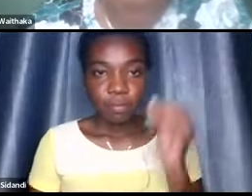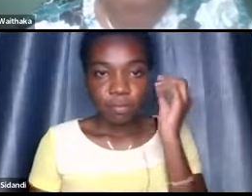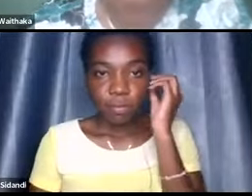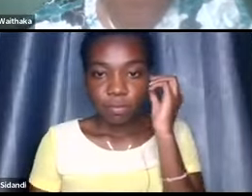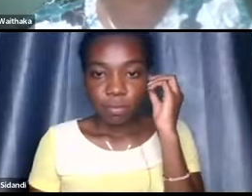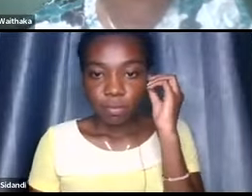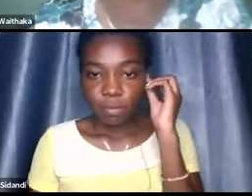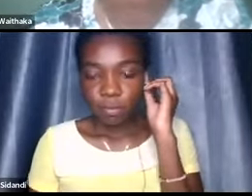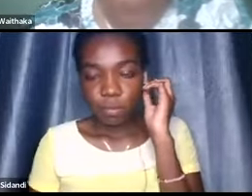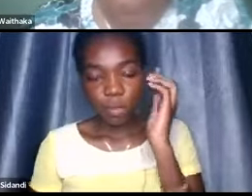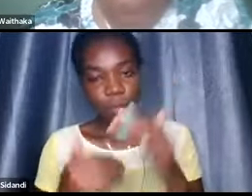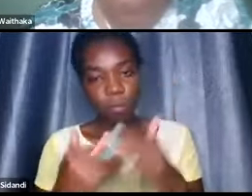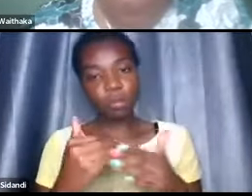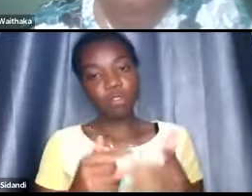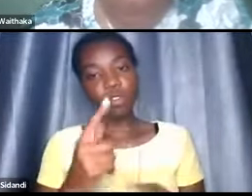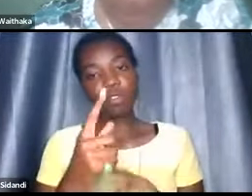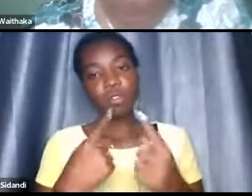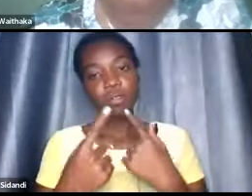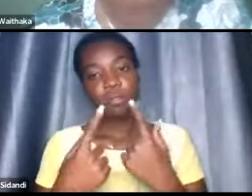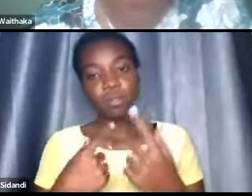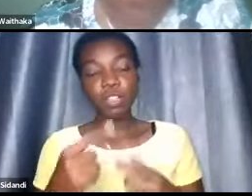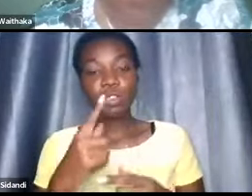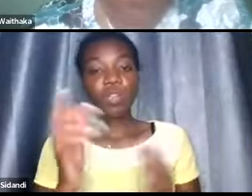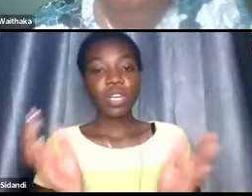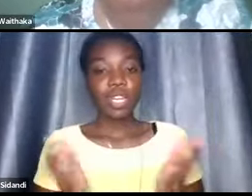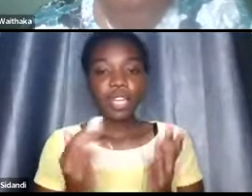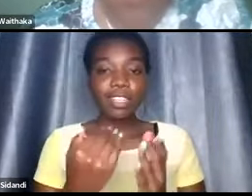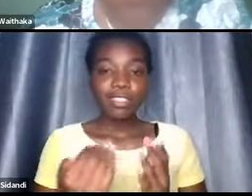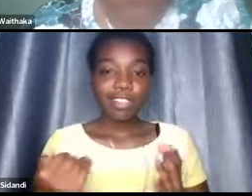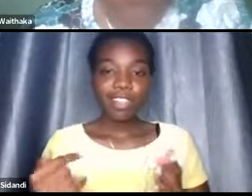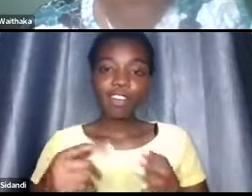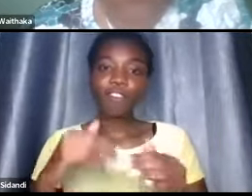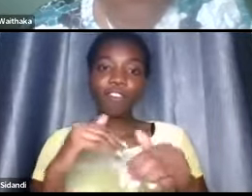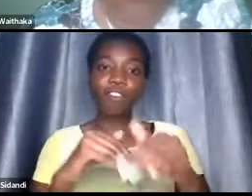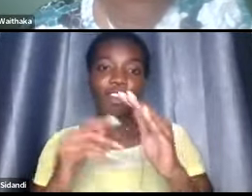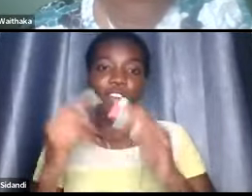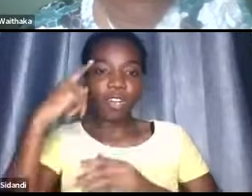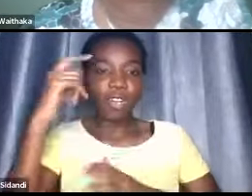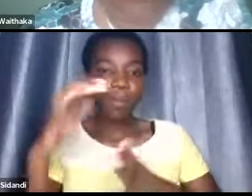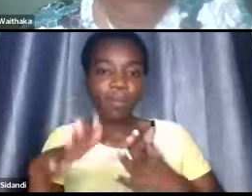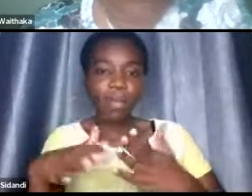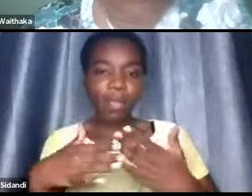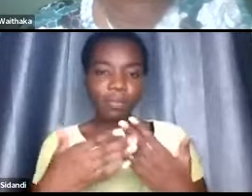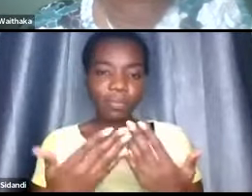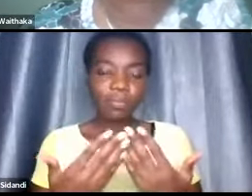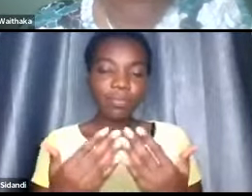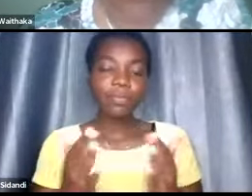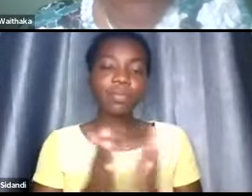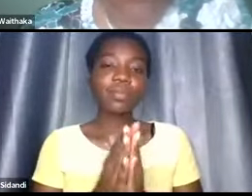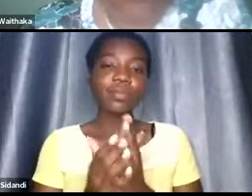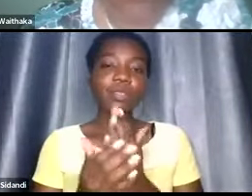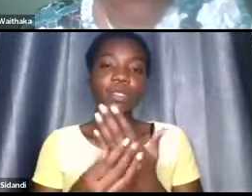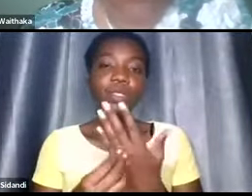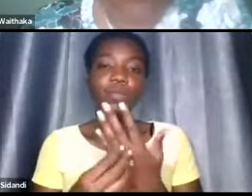just before you speak, how do you encourage a child to follow his or her dream other than copy or idolize his siblings?